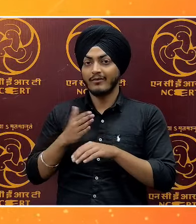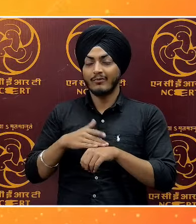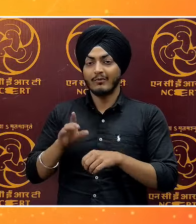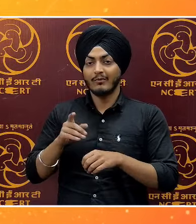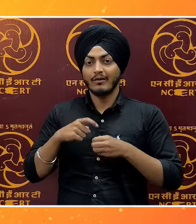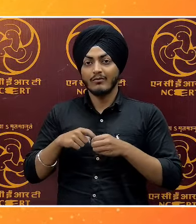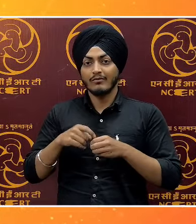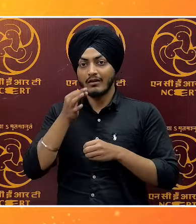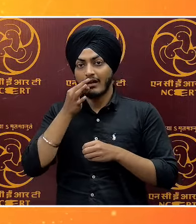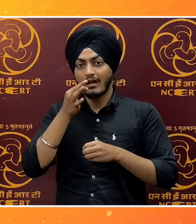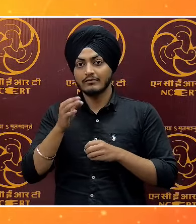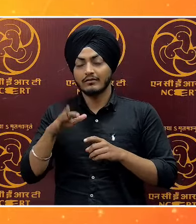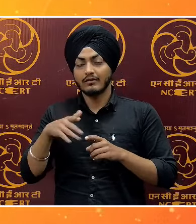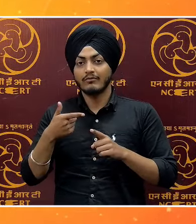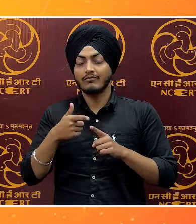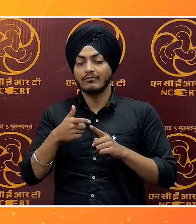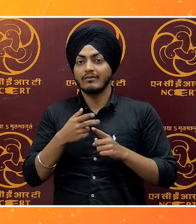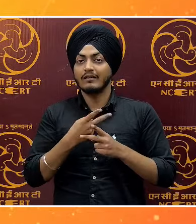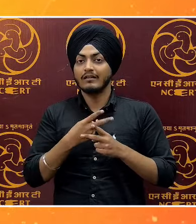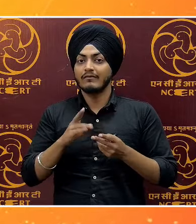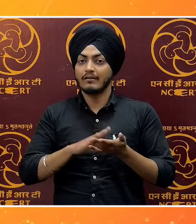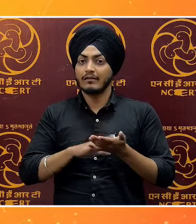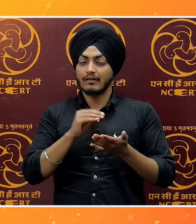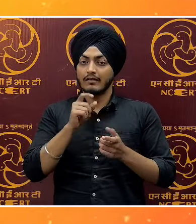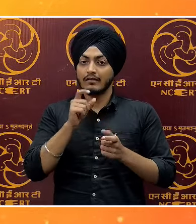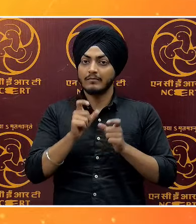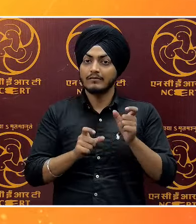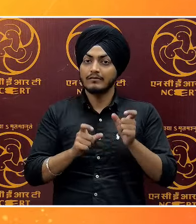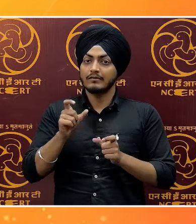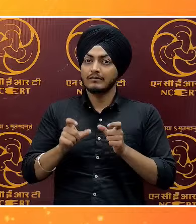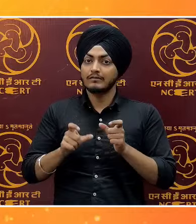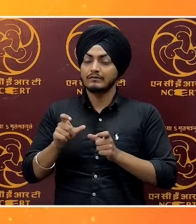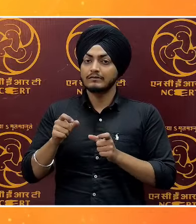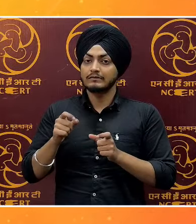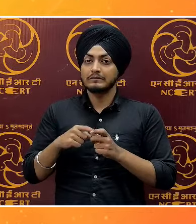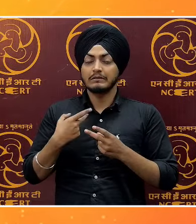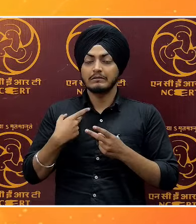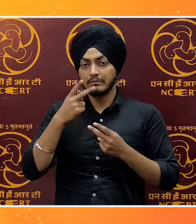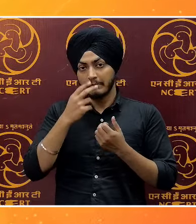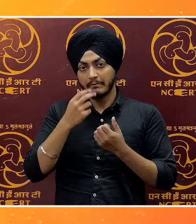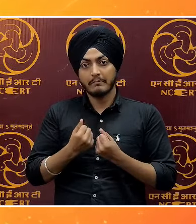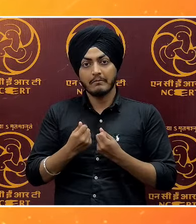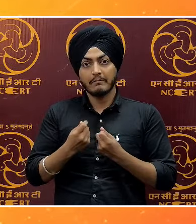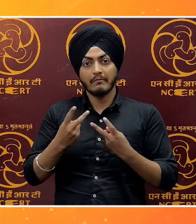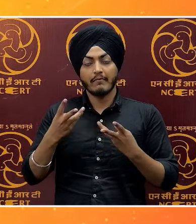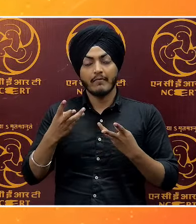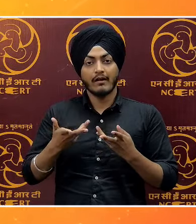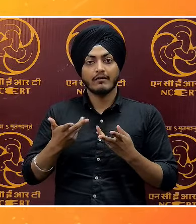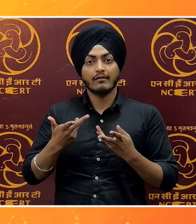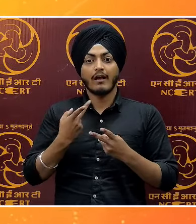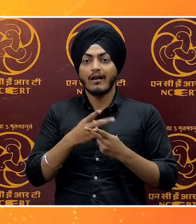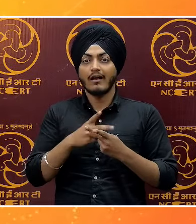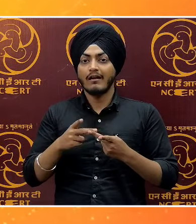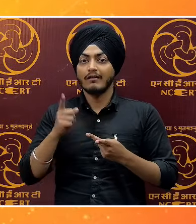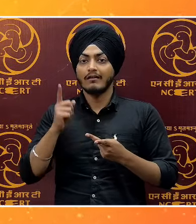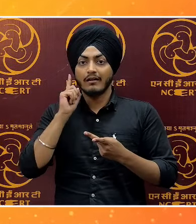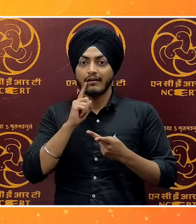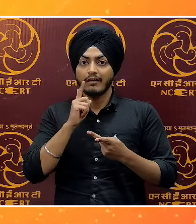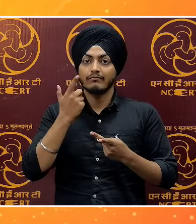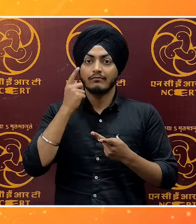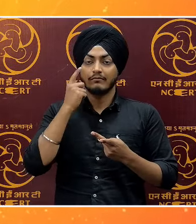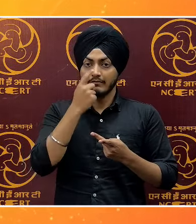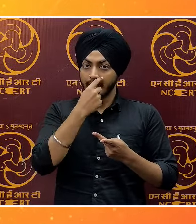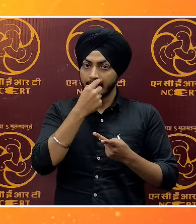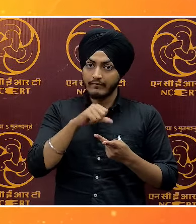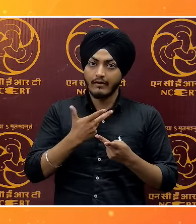about the kinesthetic learners, the learners who learn in diverse ways? Yes. So we can recite this poem with the